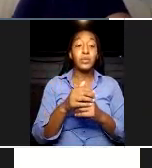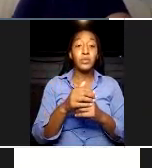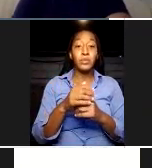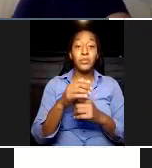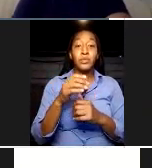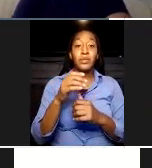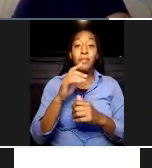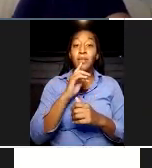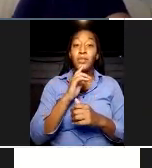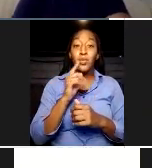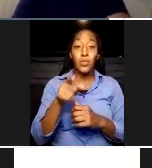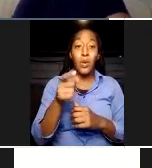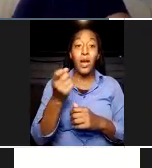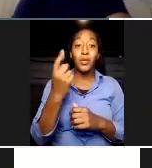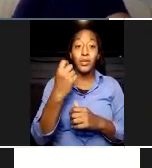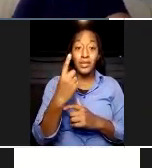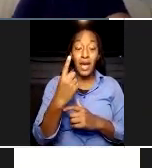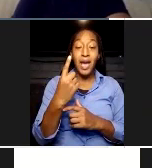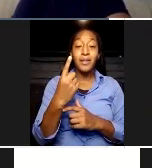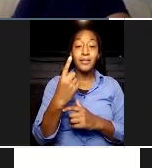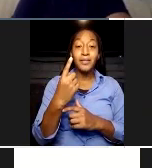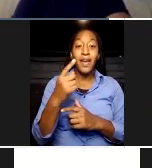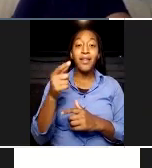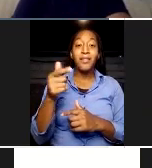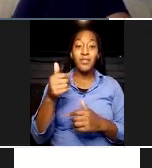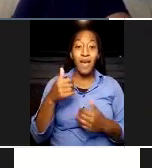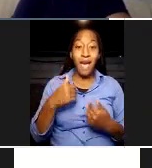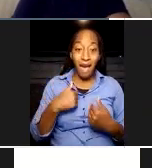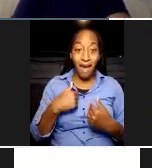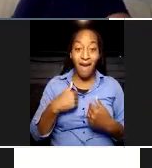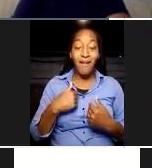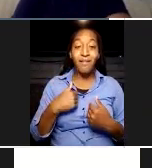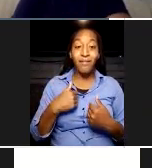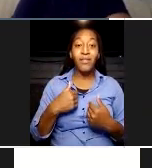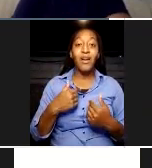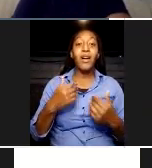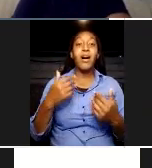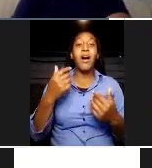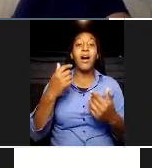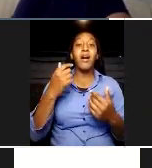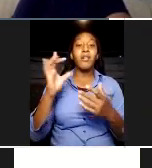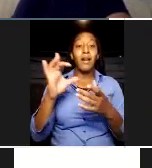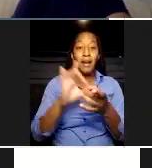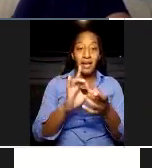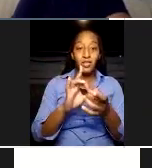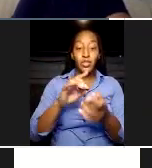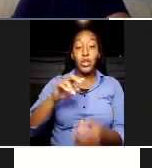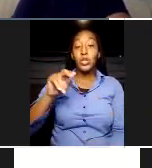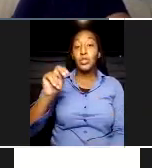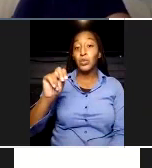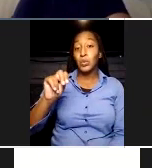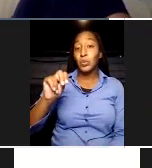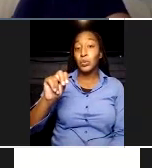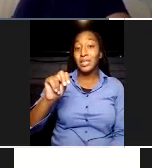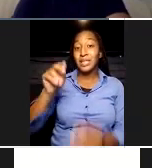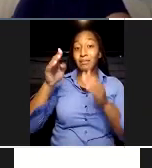Just understand that there's a relationship between Newton's second law and the momentum change per